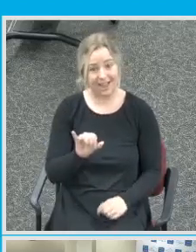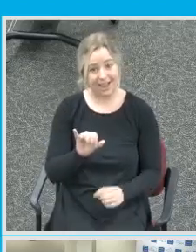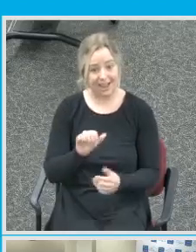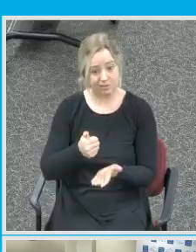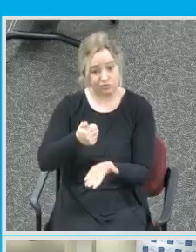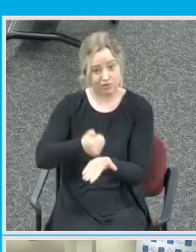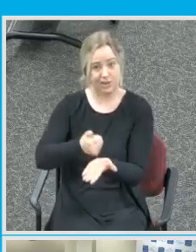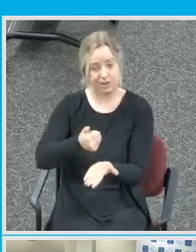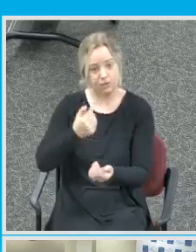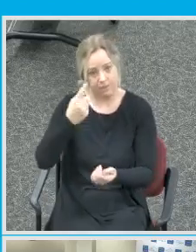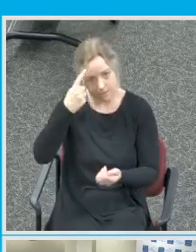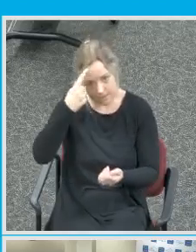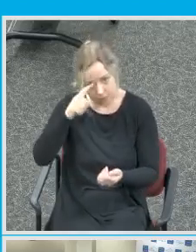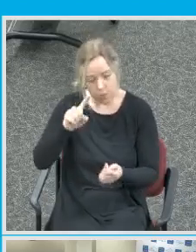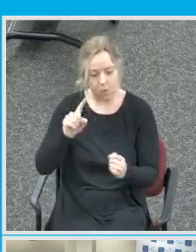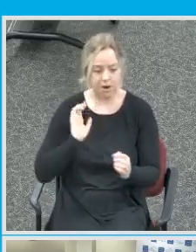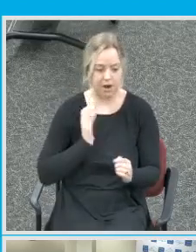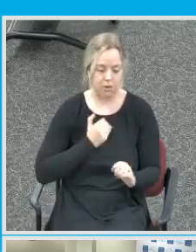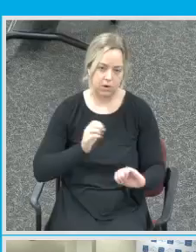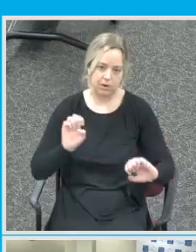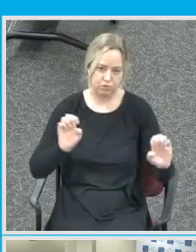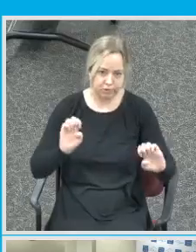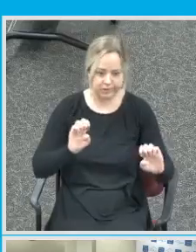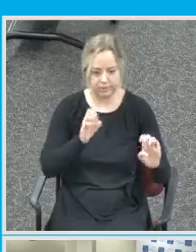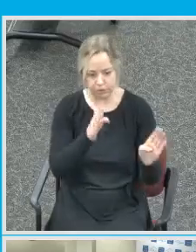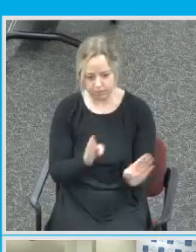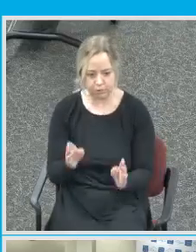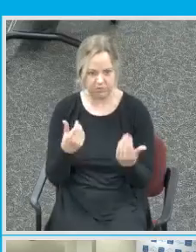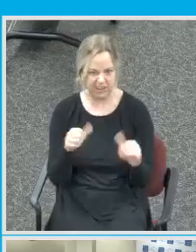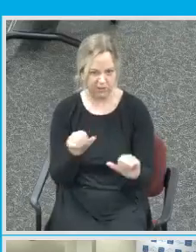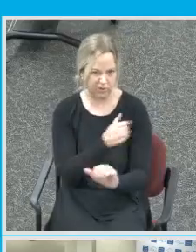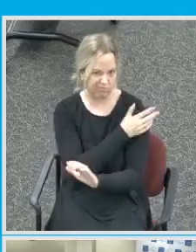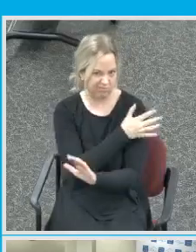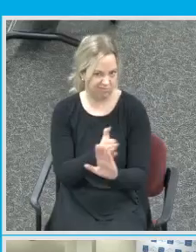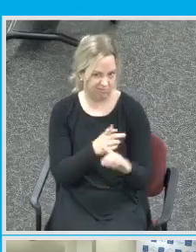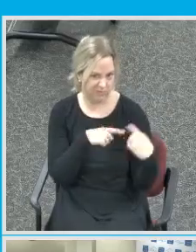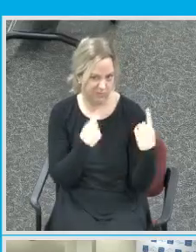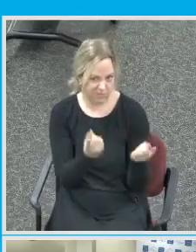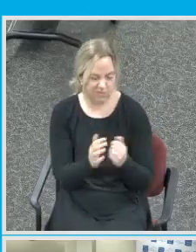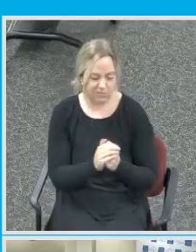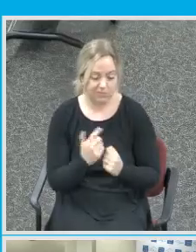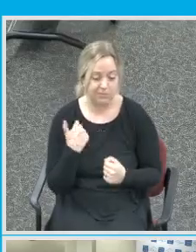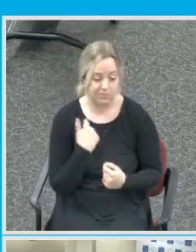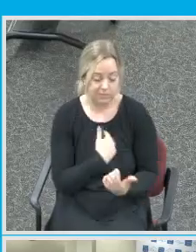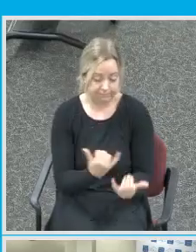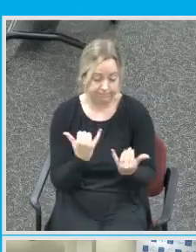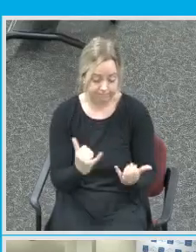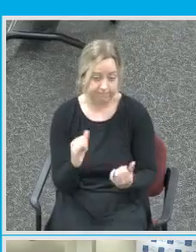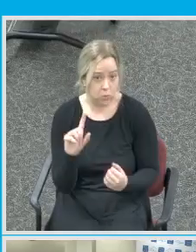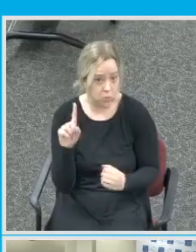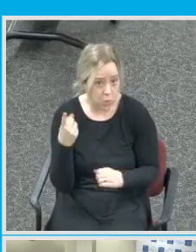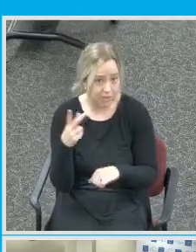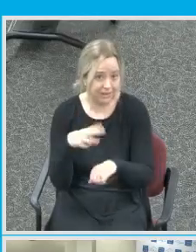for our emergency preparedness efforts. And we are currently the only nationally